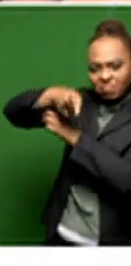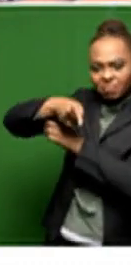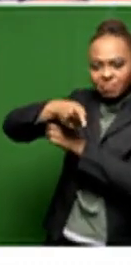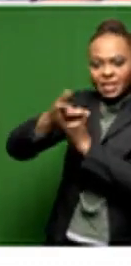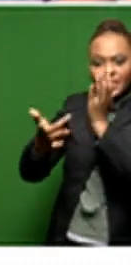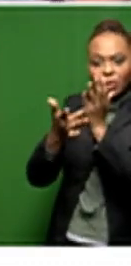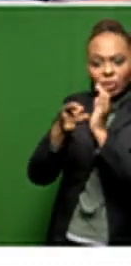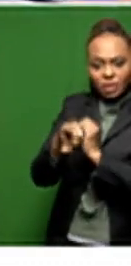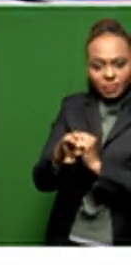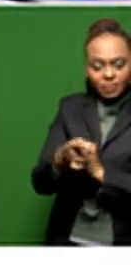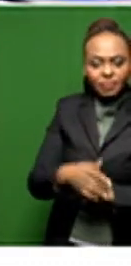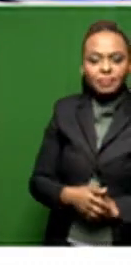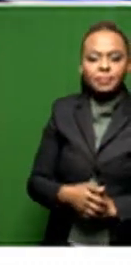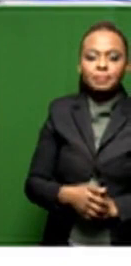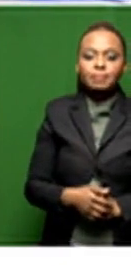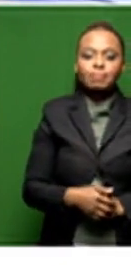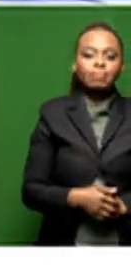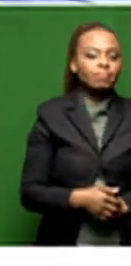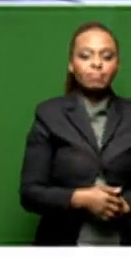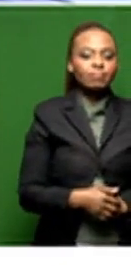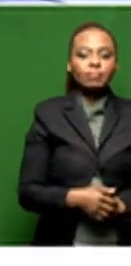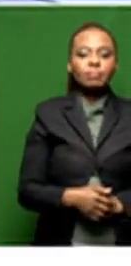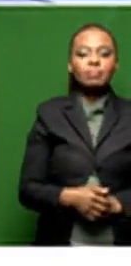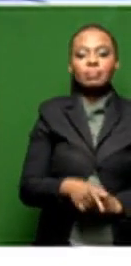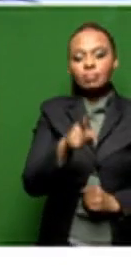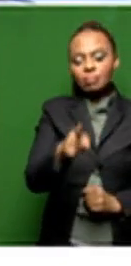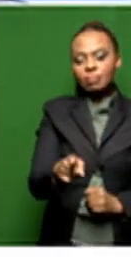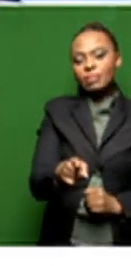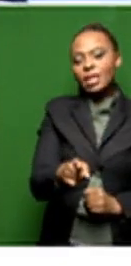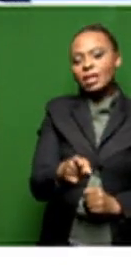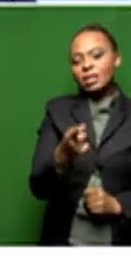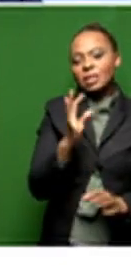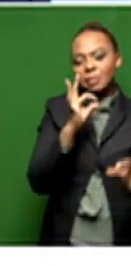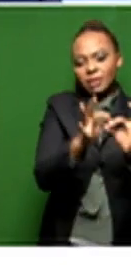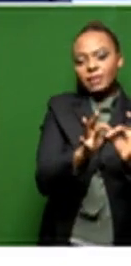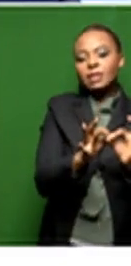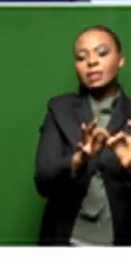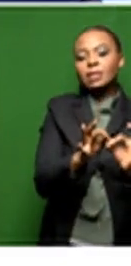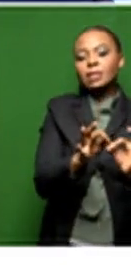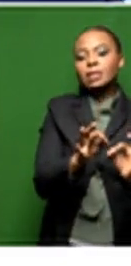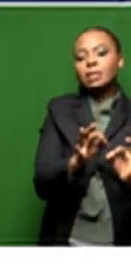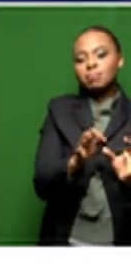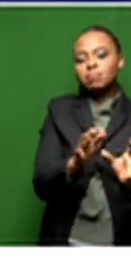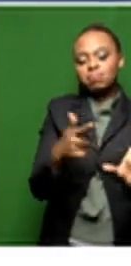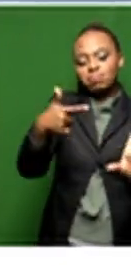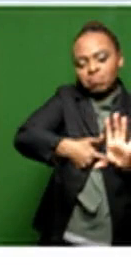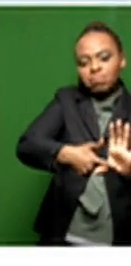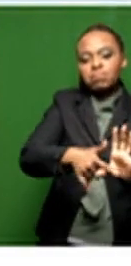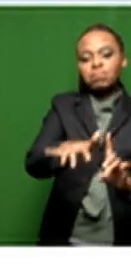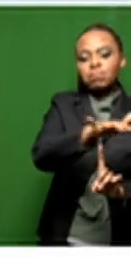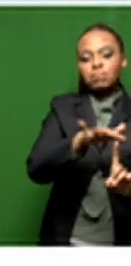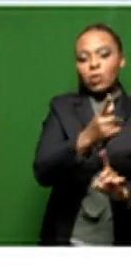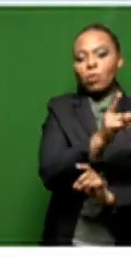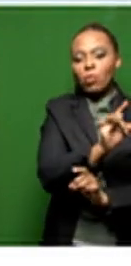So it's not nationally rolled out. It's selected service station that we are planning to roll this out to with one of the major brands in